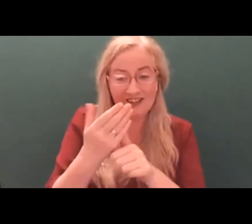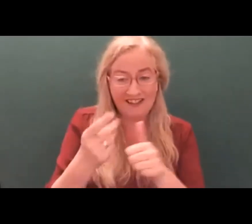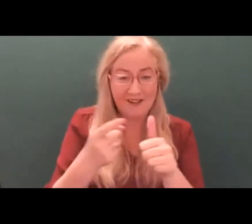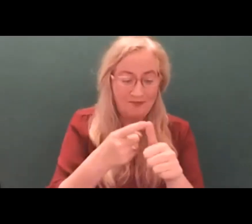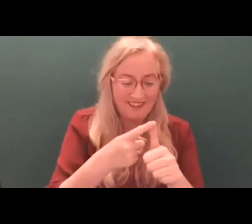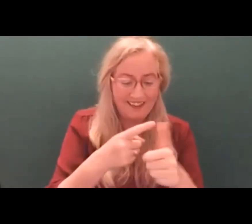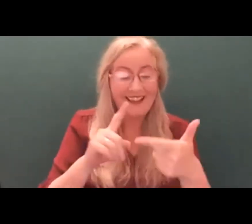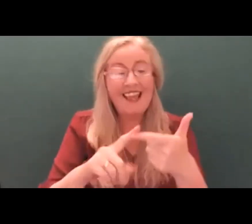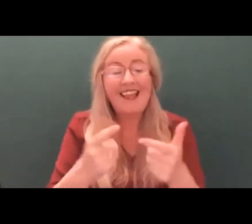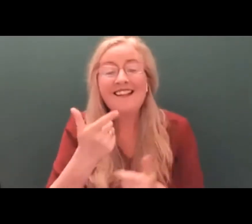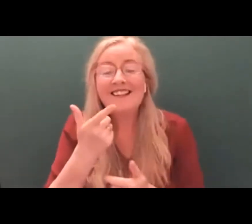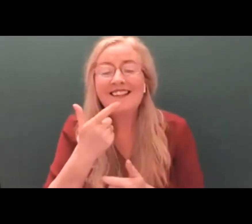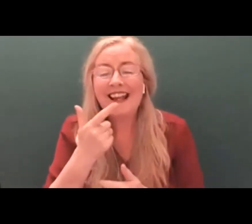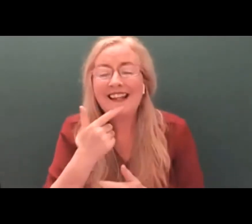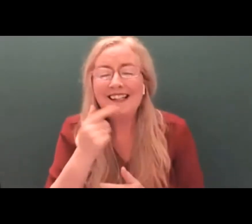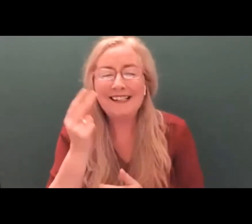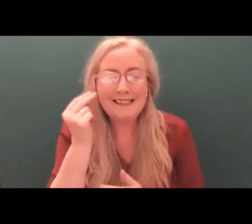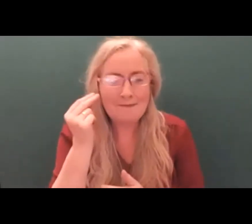tip,